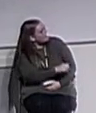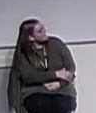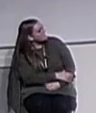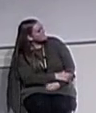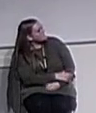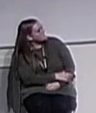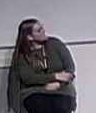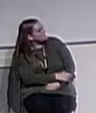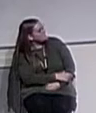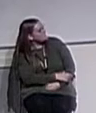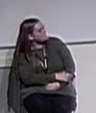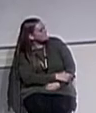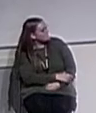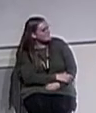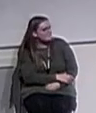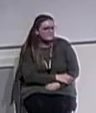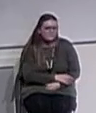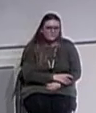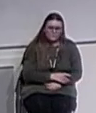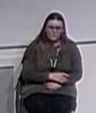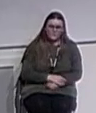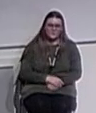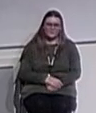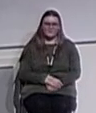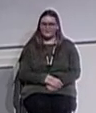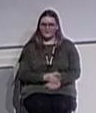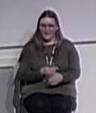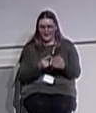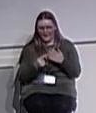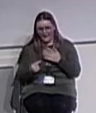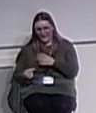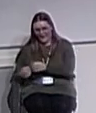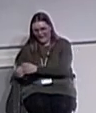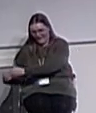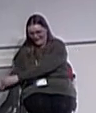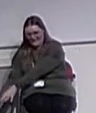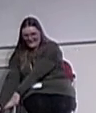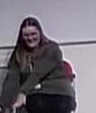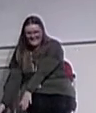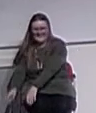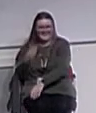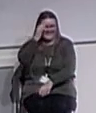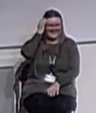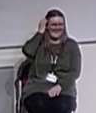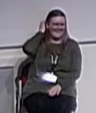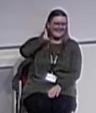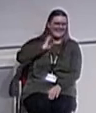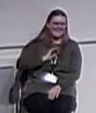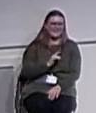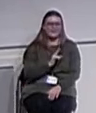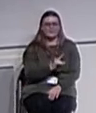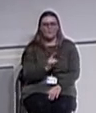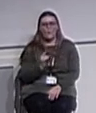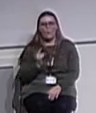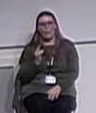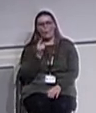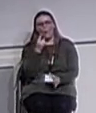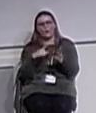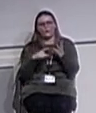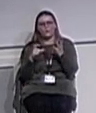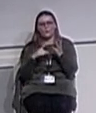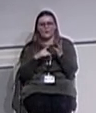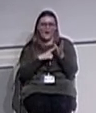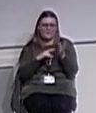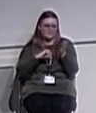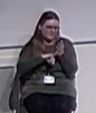these different ones. And these will all count as just one of your UCAS options. If you're interested possibly